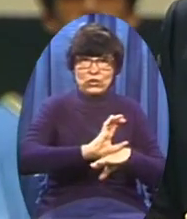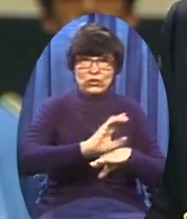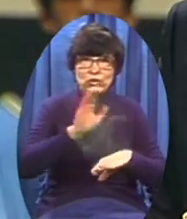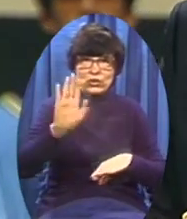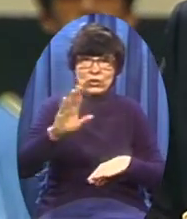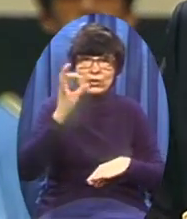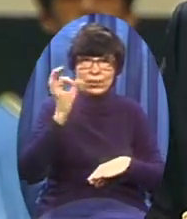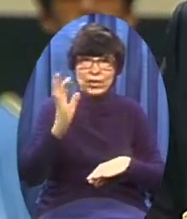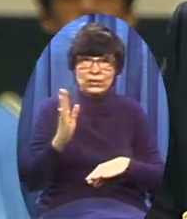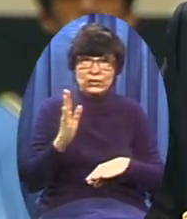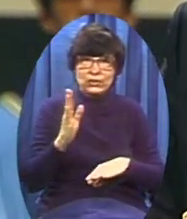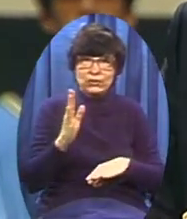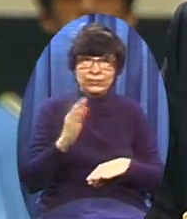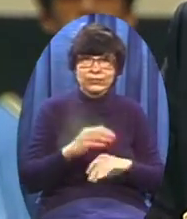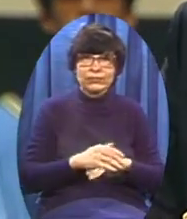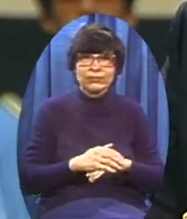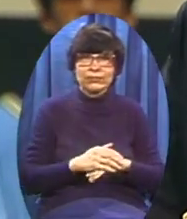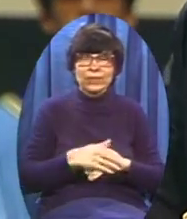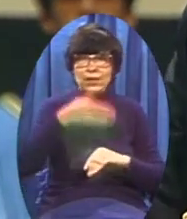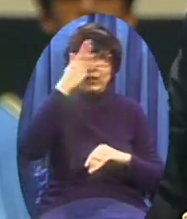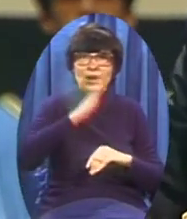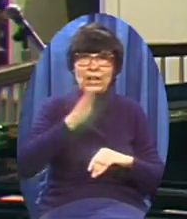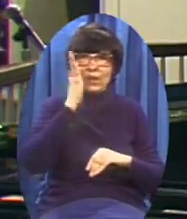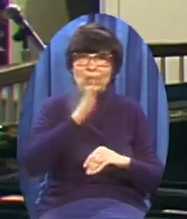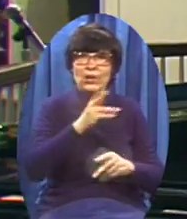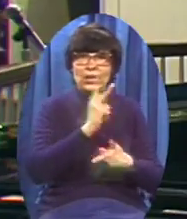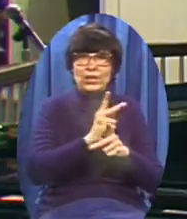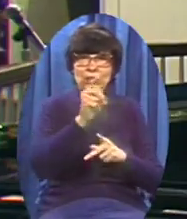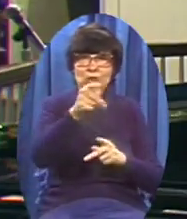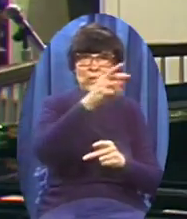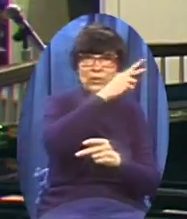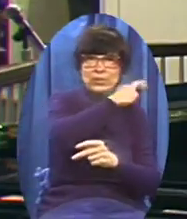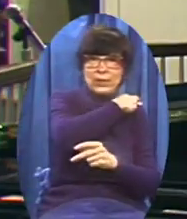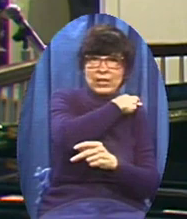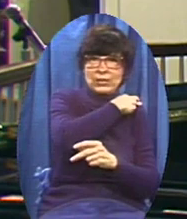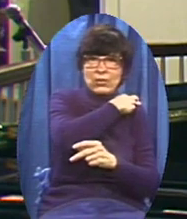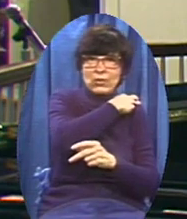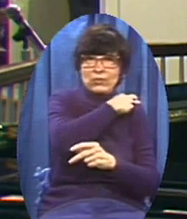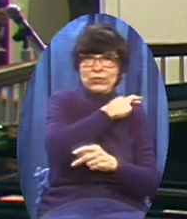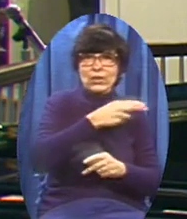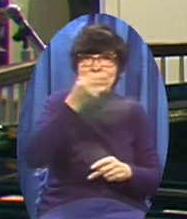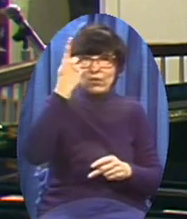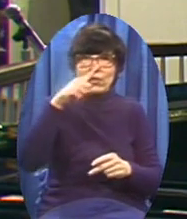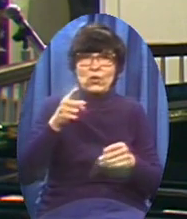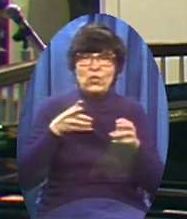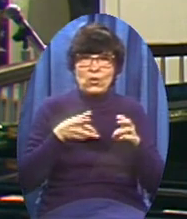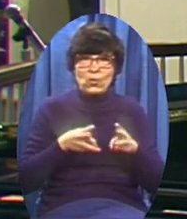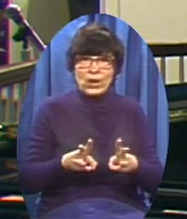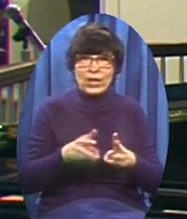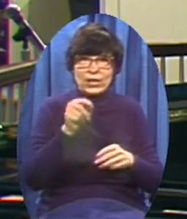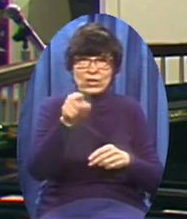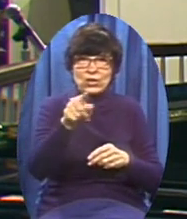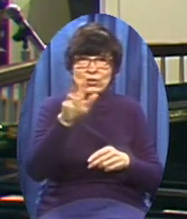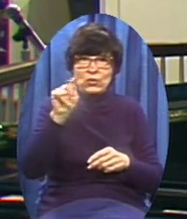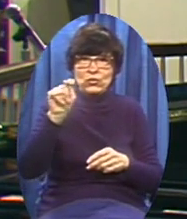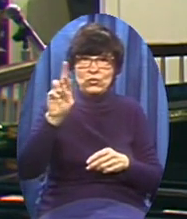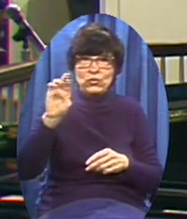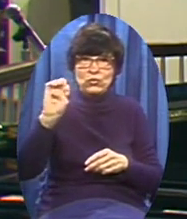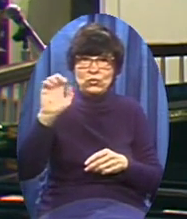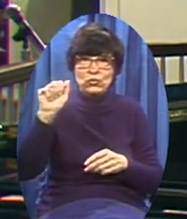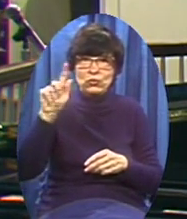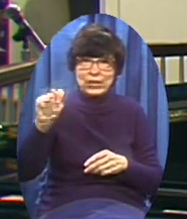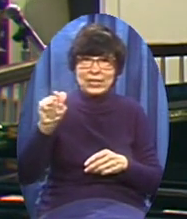responsible for the way we treat them. I live in Orlando, Florida. I can't get used to this snow we're having up here. This is